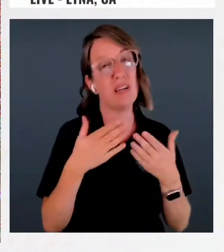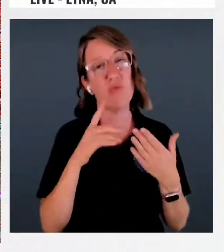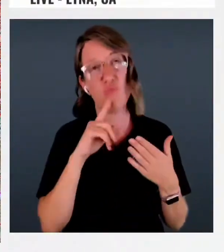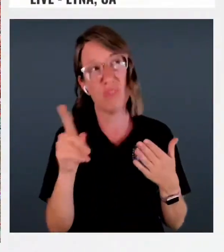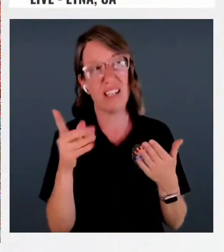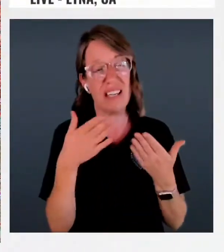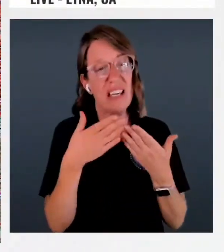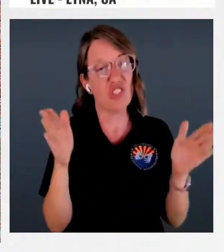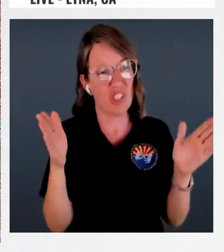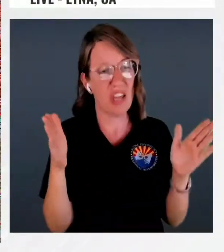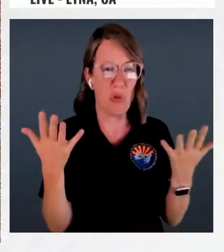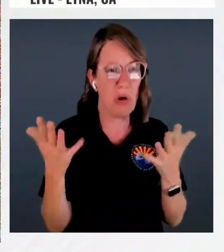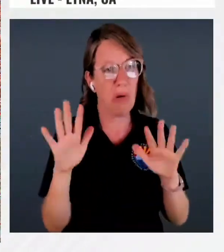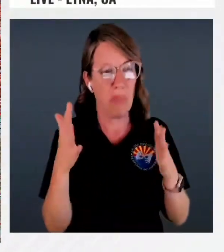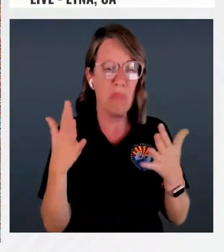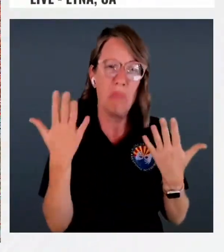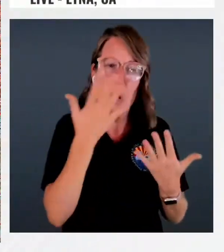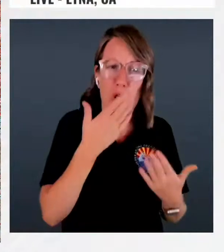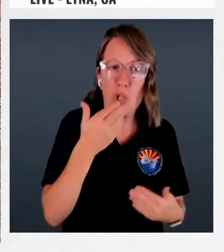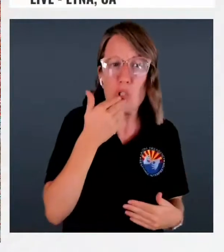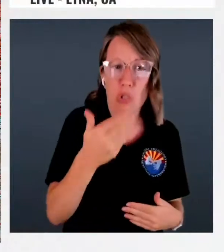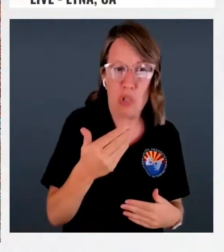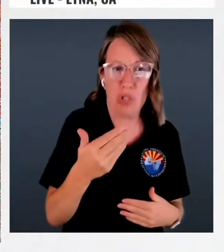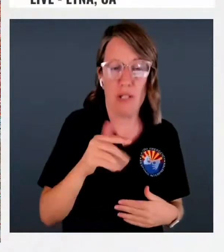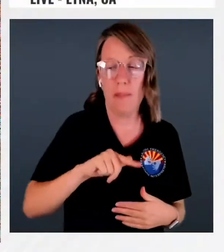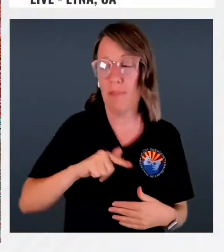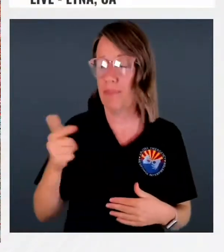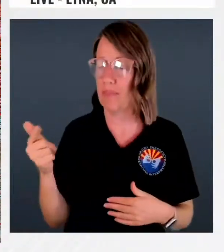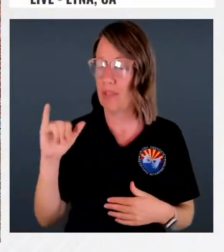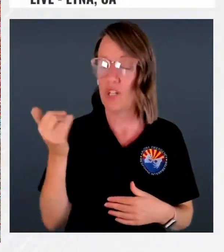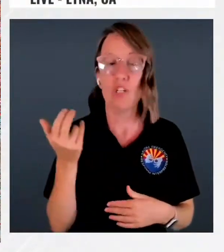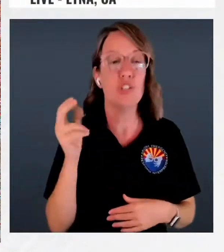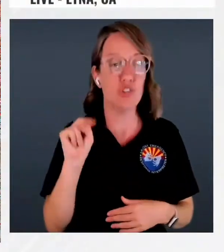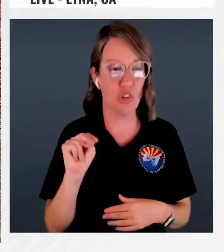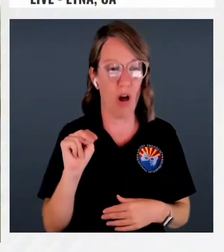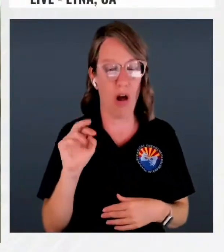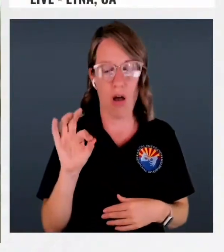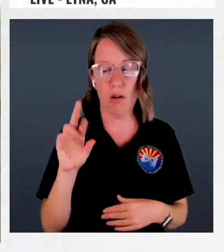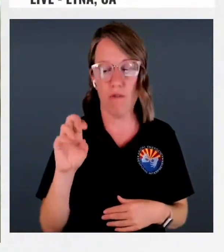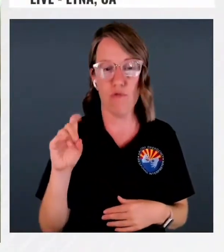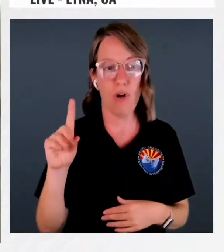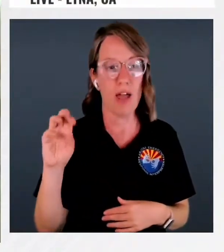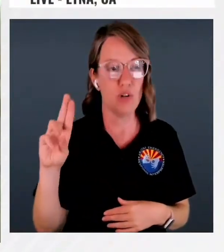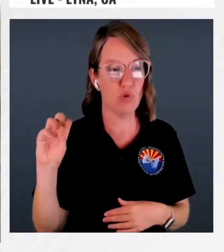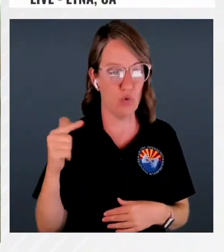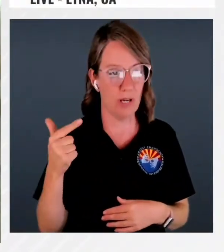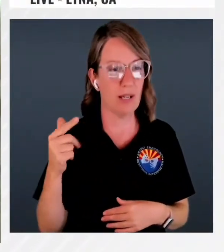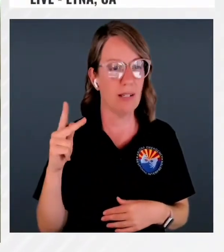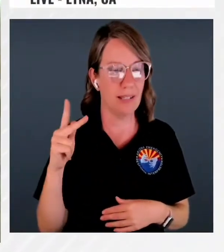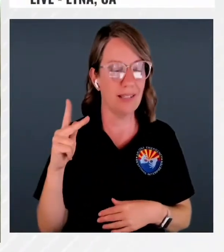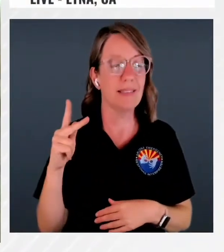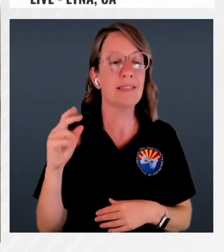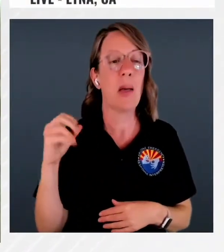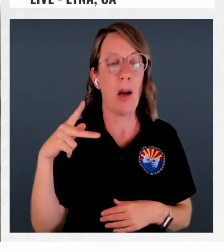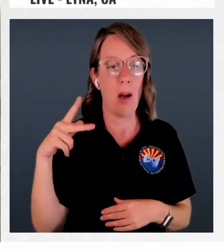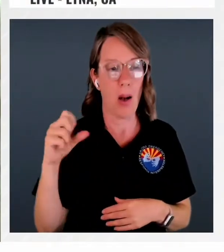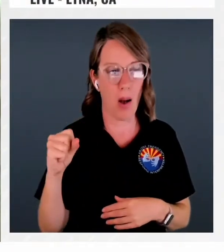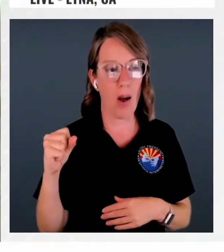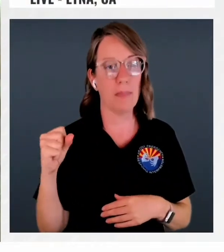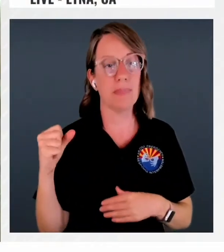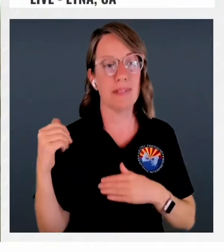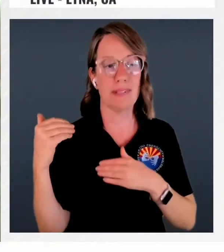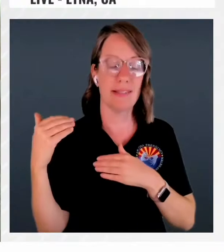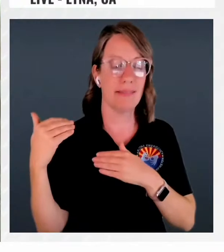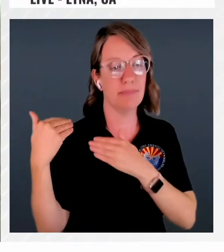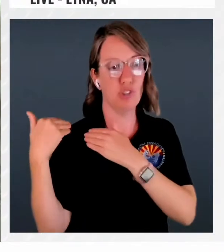John. Good evening, John Frederick, Operations Chief. Right now I'm just going to go over again some map terminology. Looking